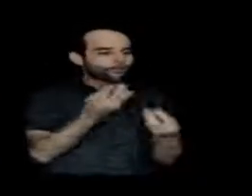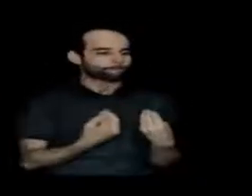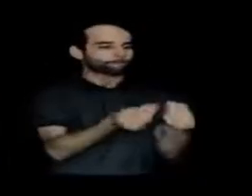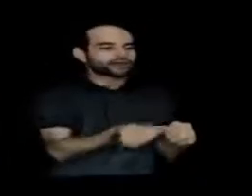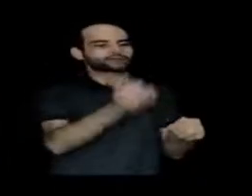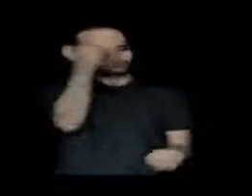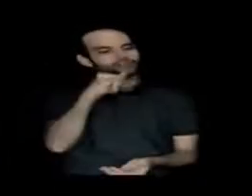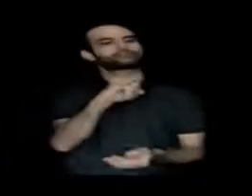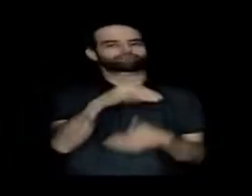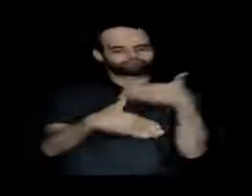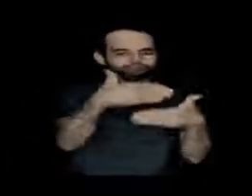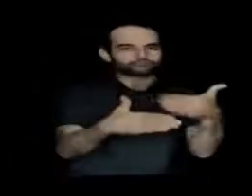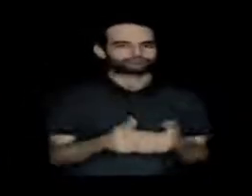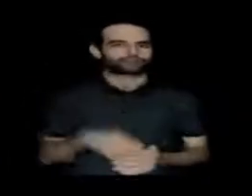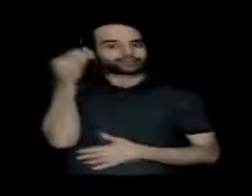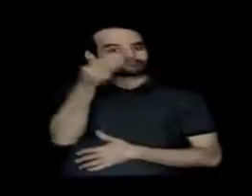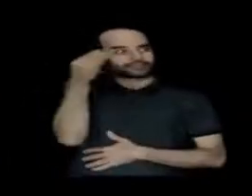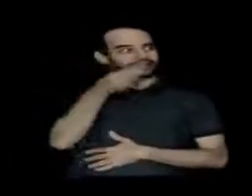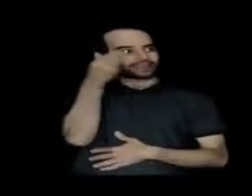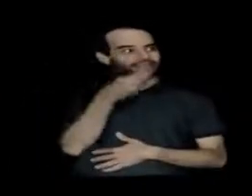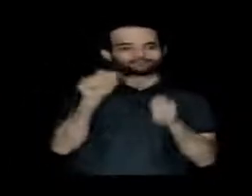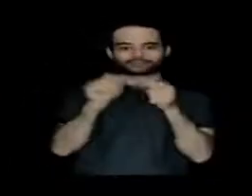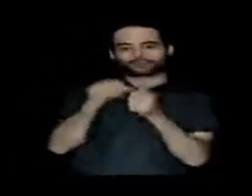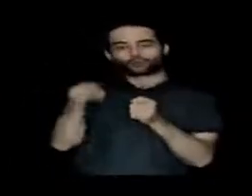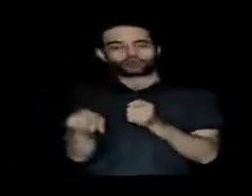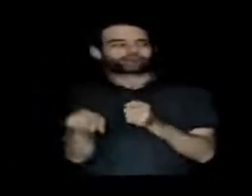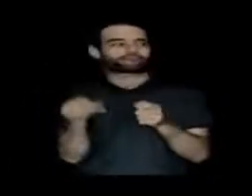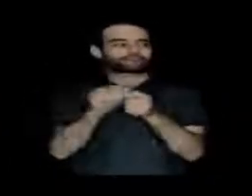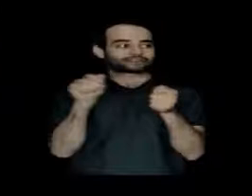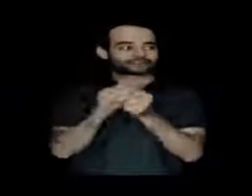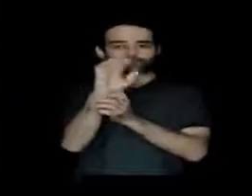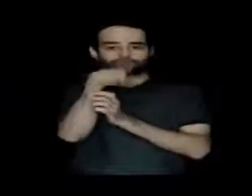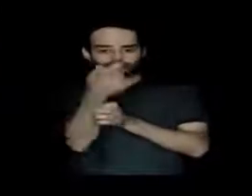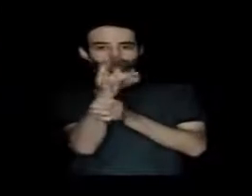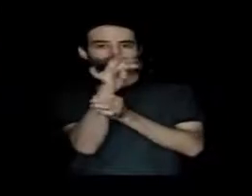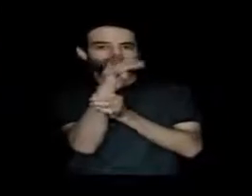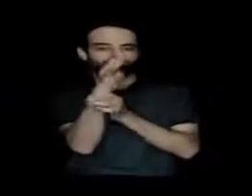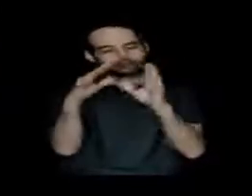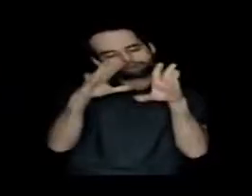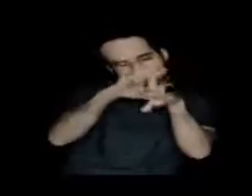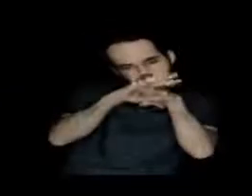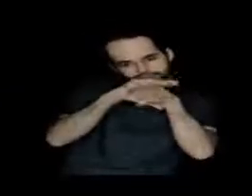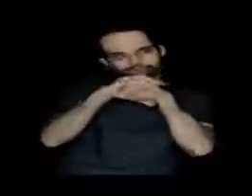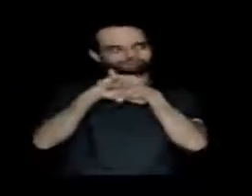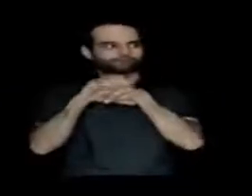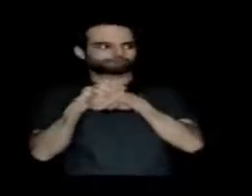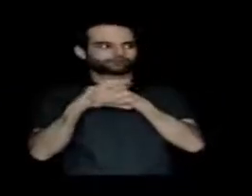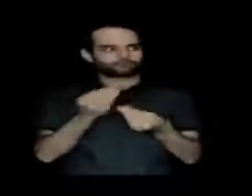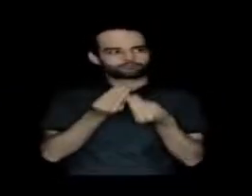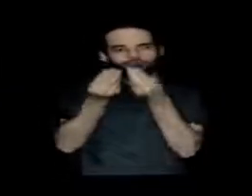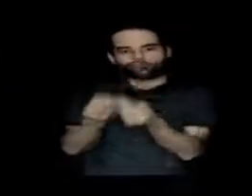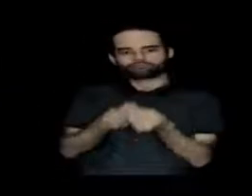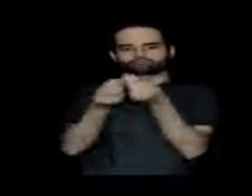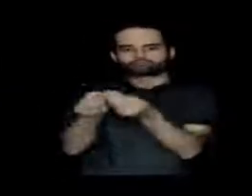experiment that she would do this with her hand, and here under her hand we were inserting the signs, giving